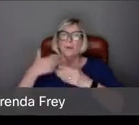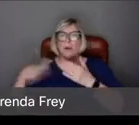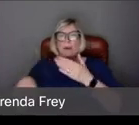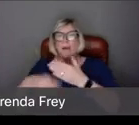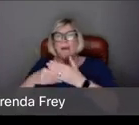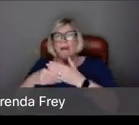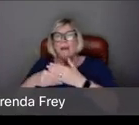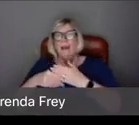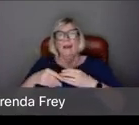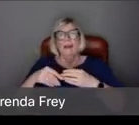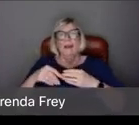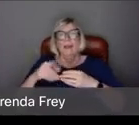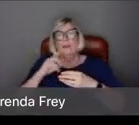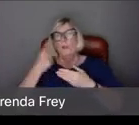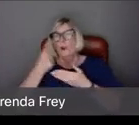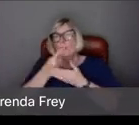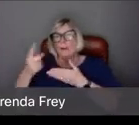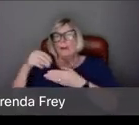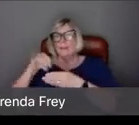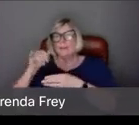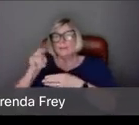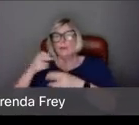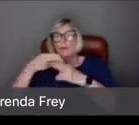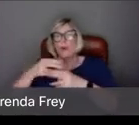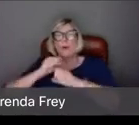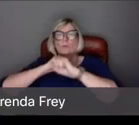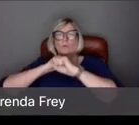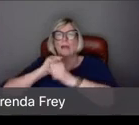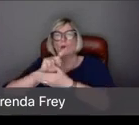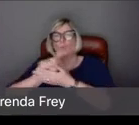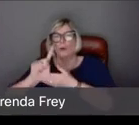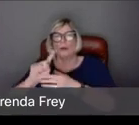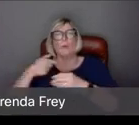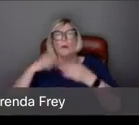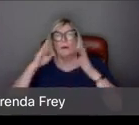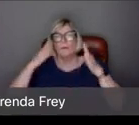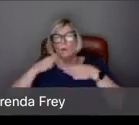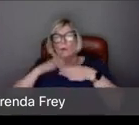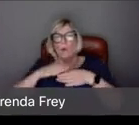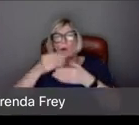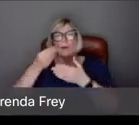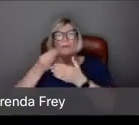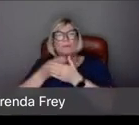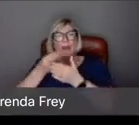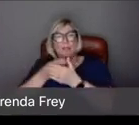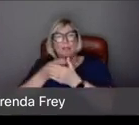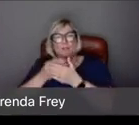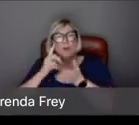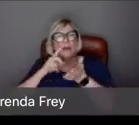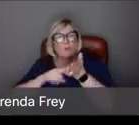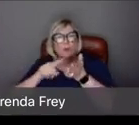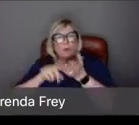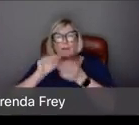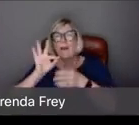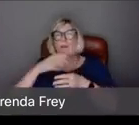that, there's a week in June that's called Protect Week, where we focus on the financial exploitation of older